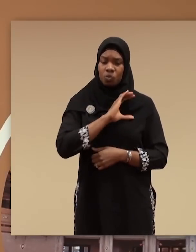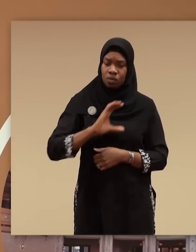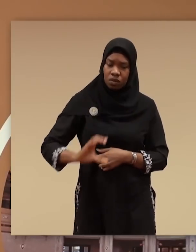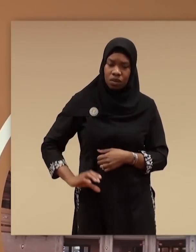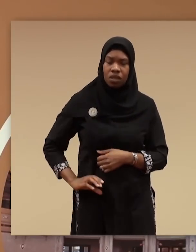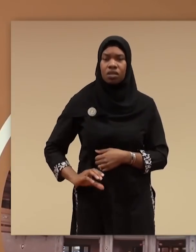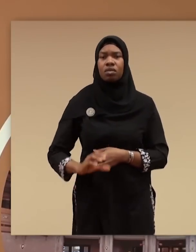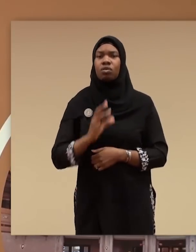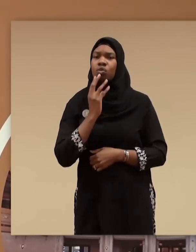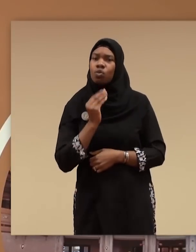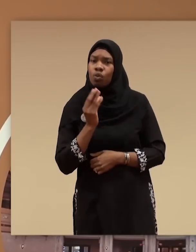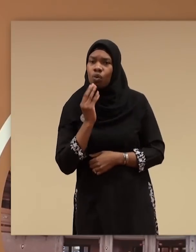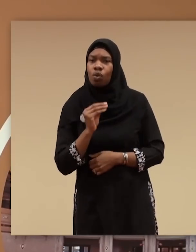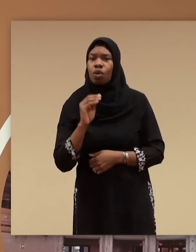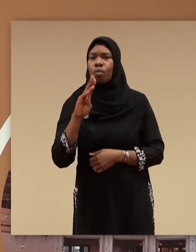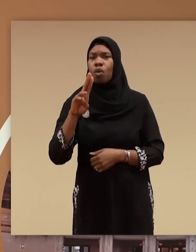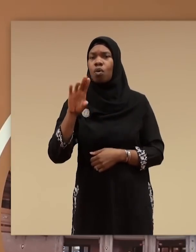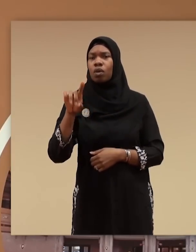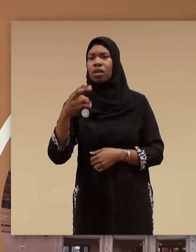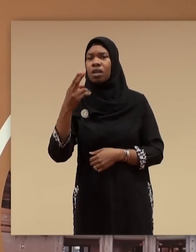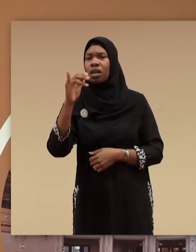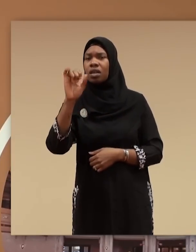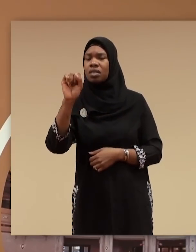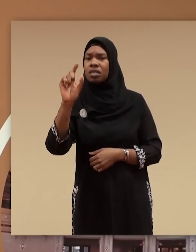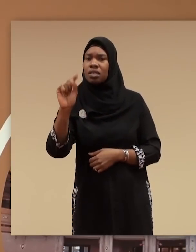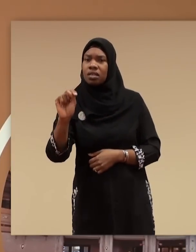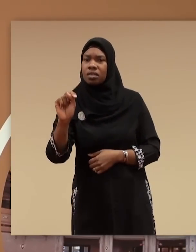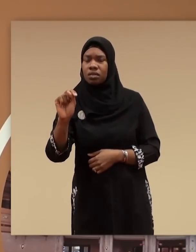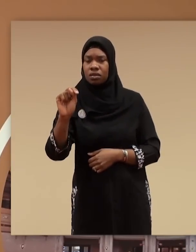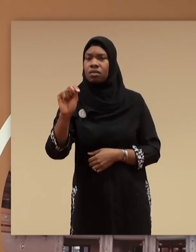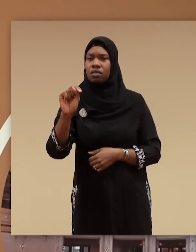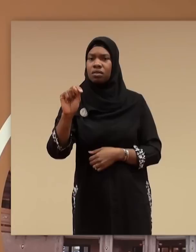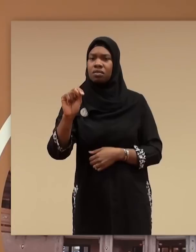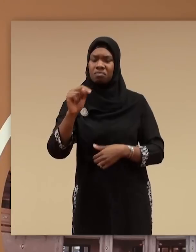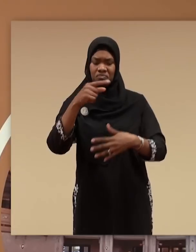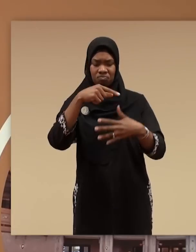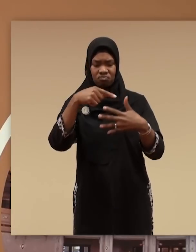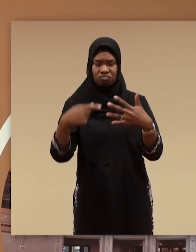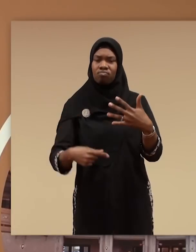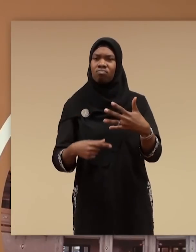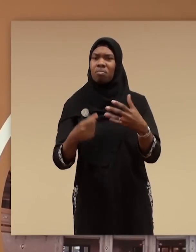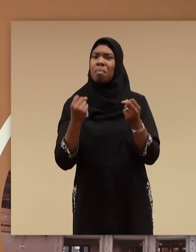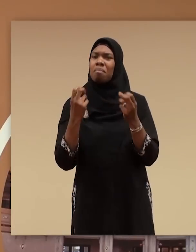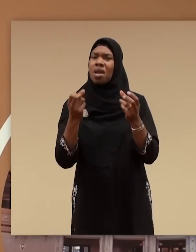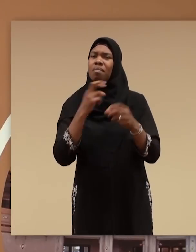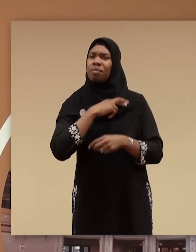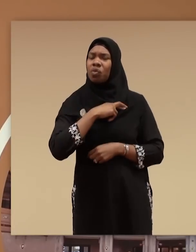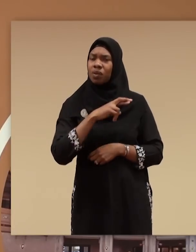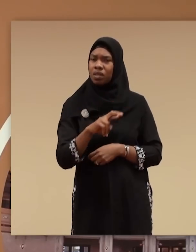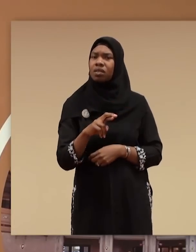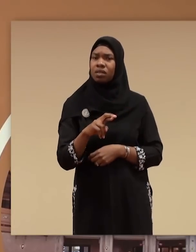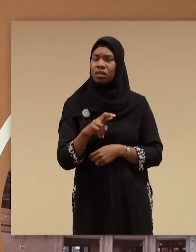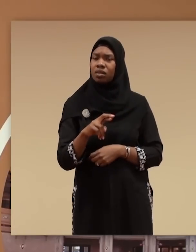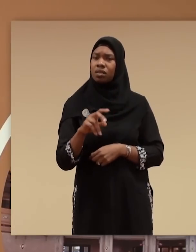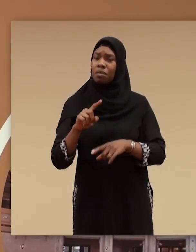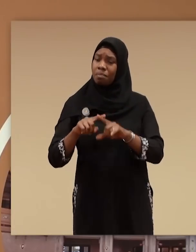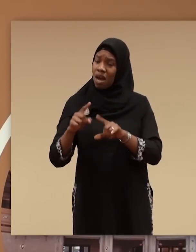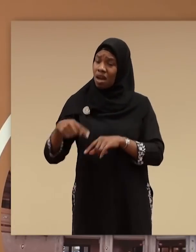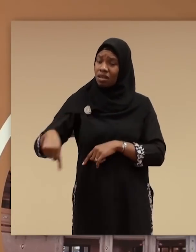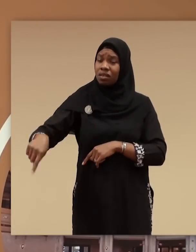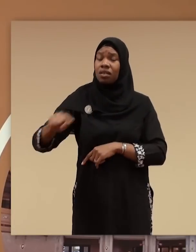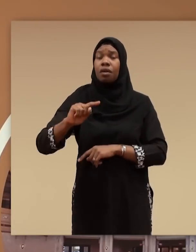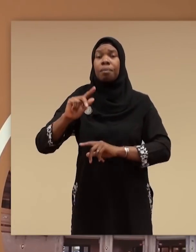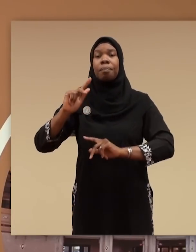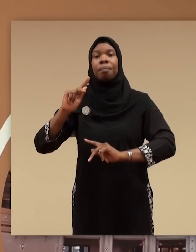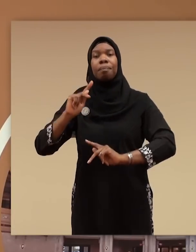regardless, we have tens of religions on earth. Beyond religion, they are human beings. And many of